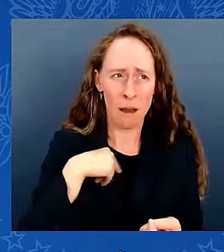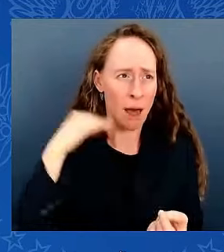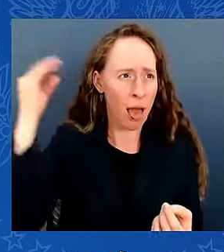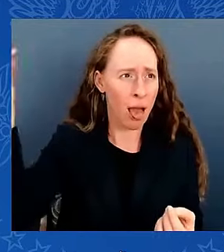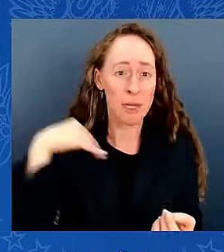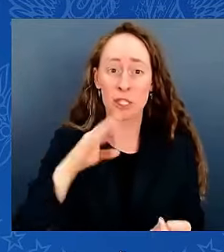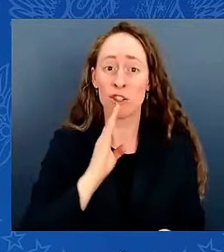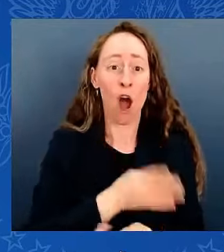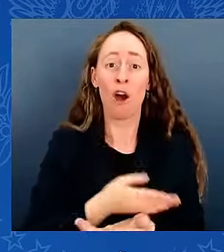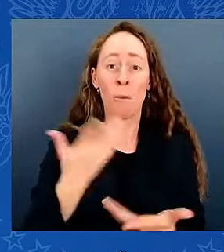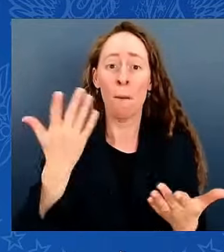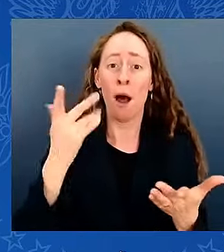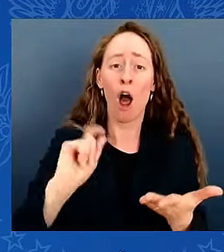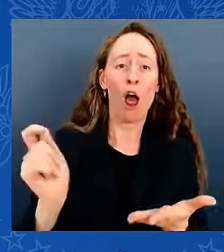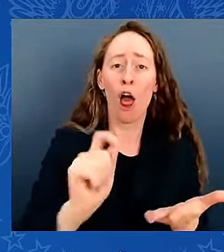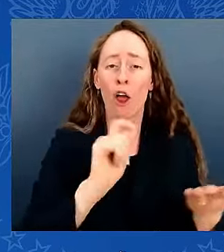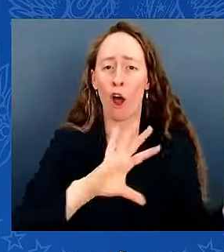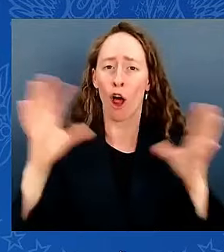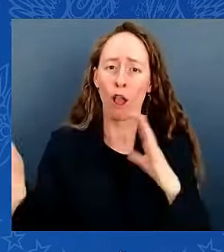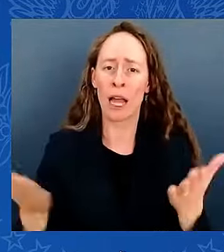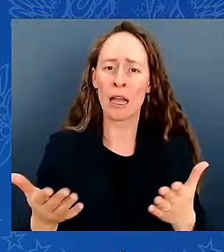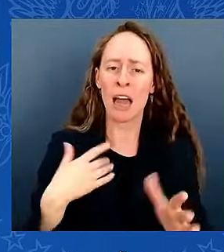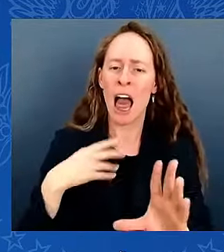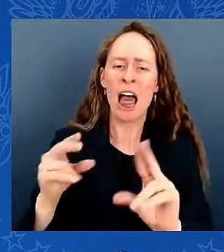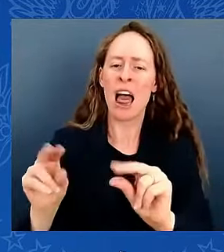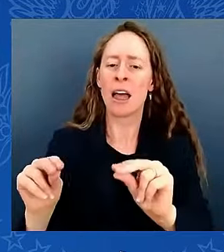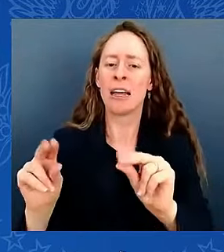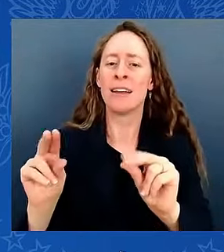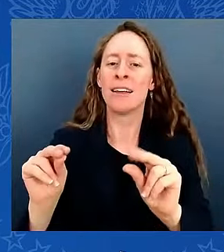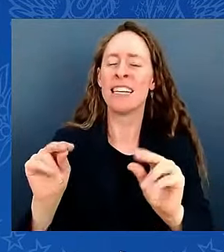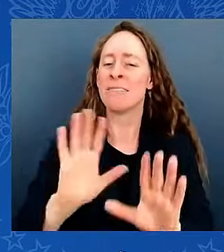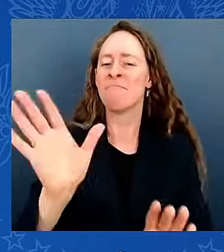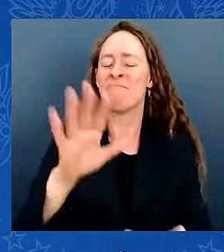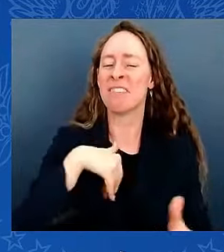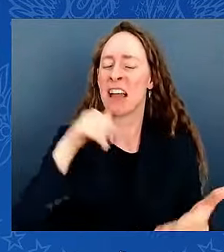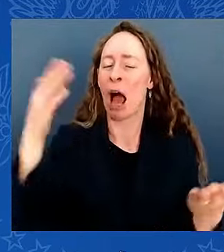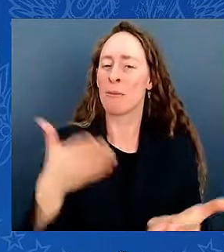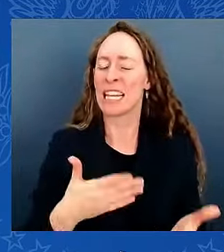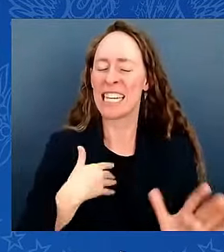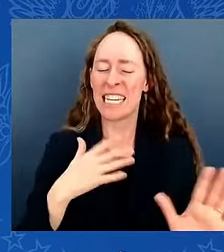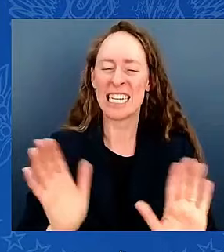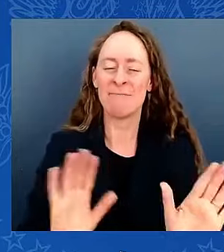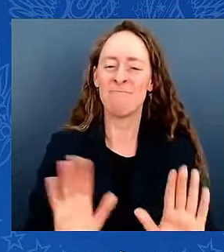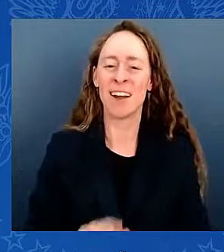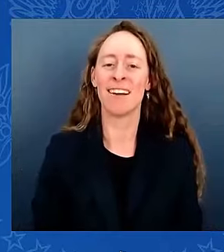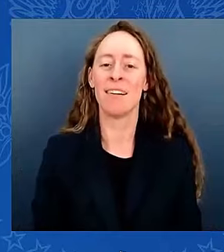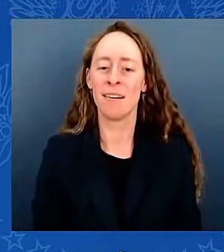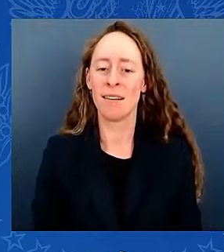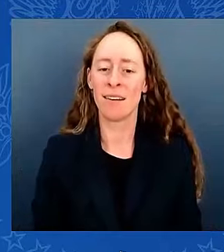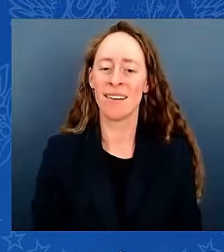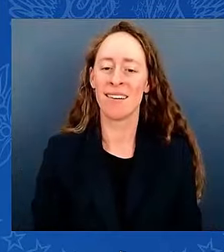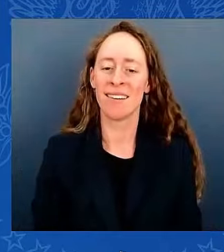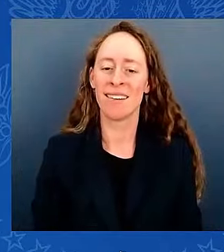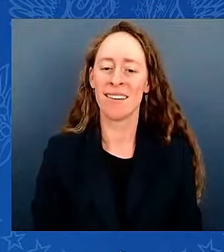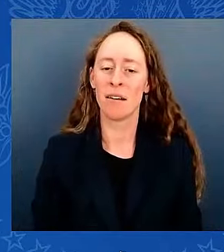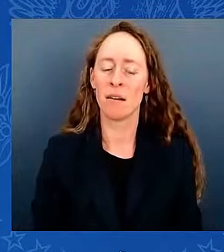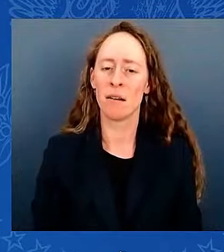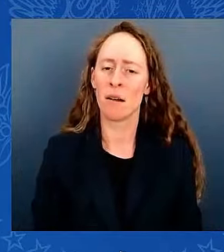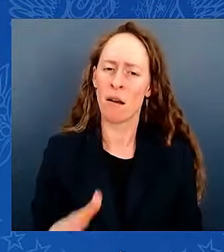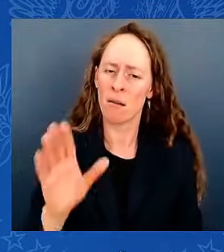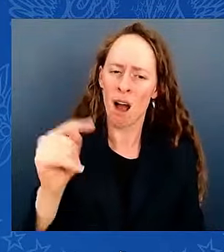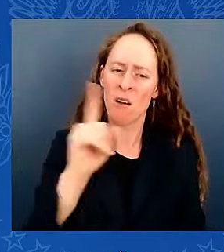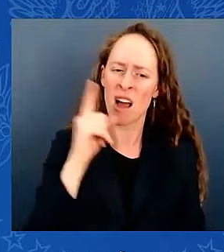offer. But I could not do this job if you didn't tell all of us, if it's about your family, go home.